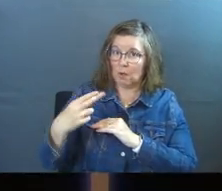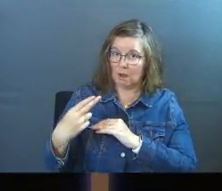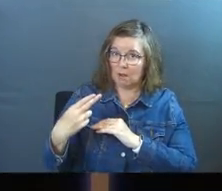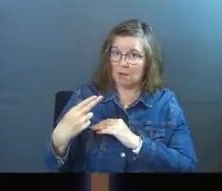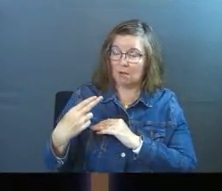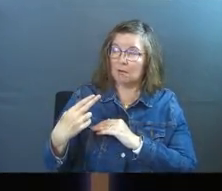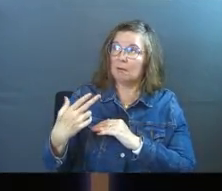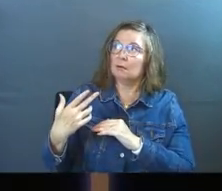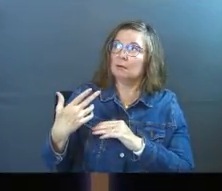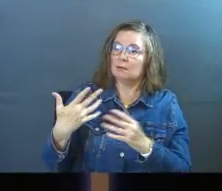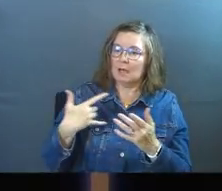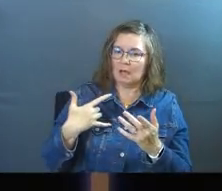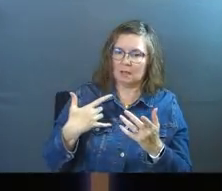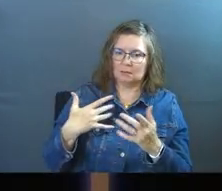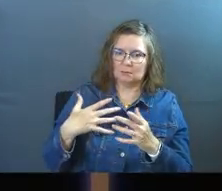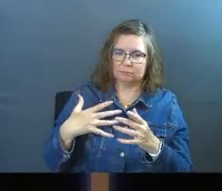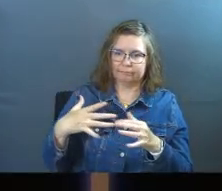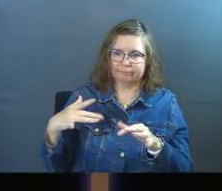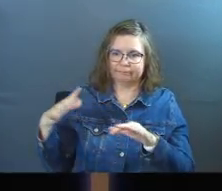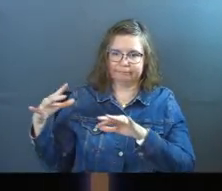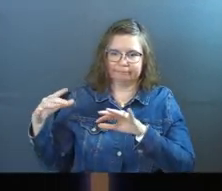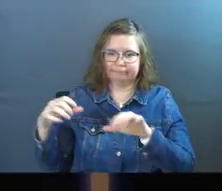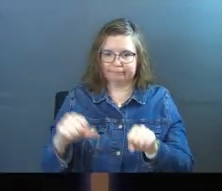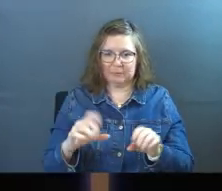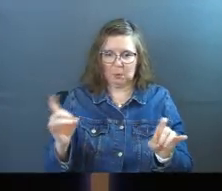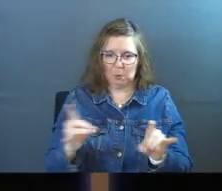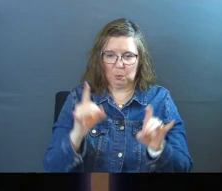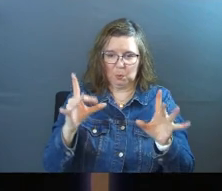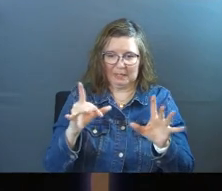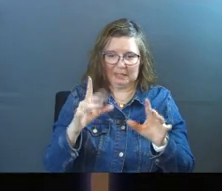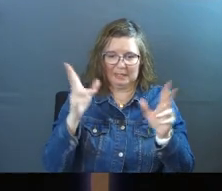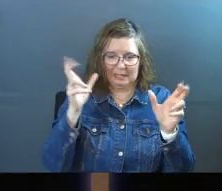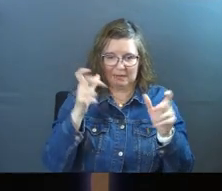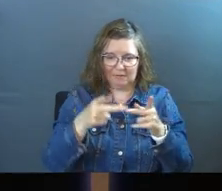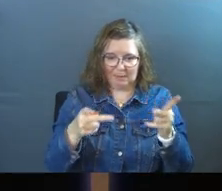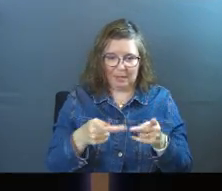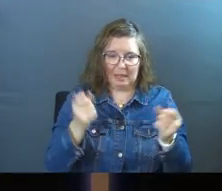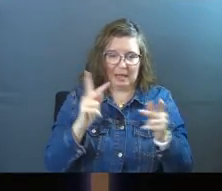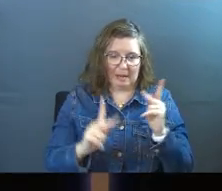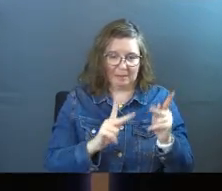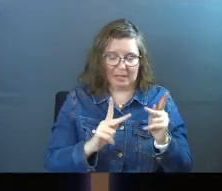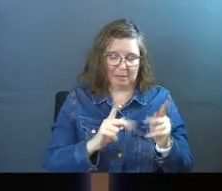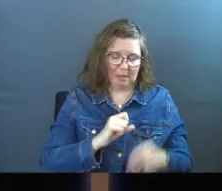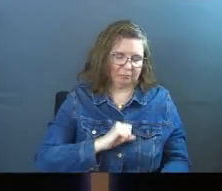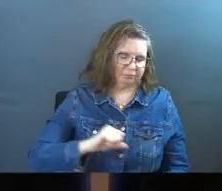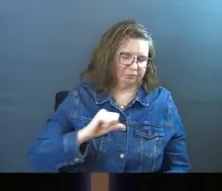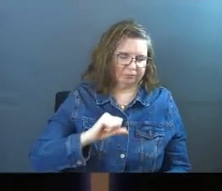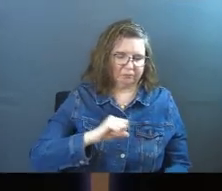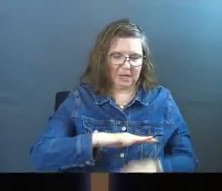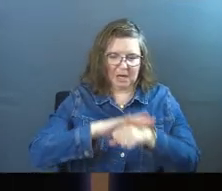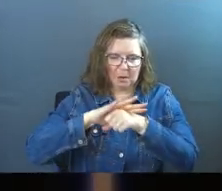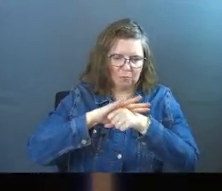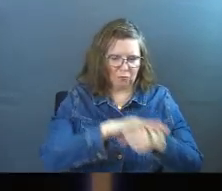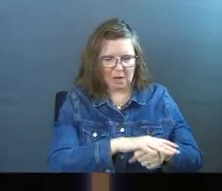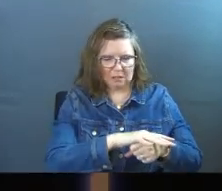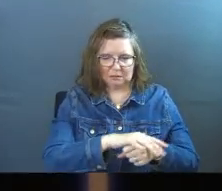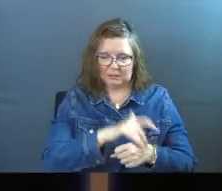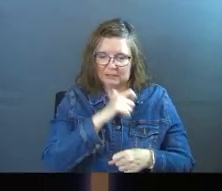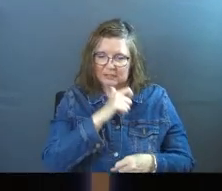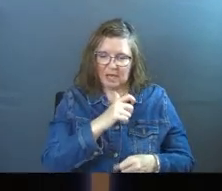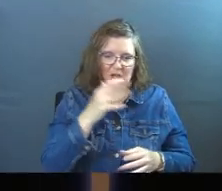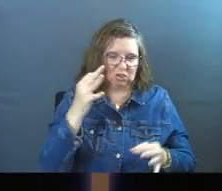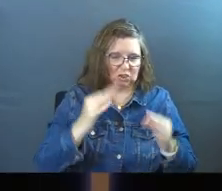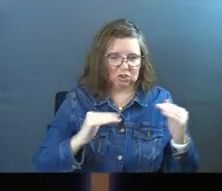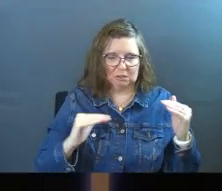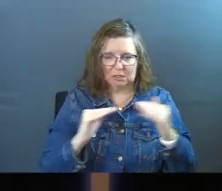my nation has gone to this really rebellious, wicked, evil place where a lot of people are getting oppressed. There's not